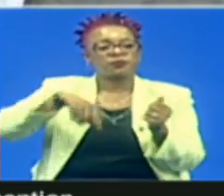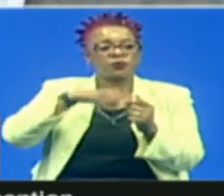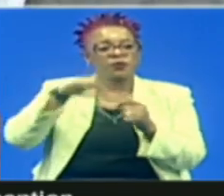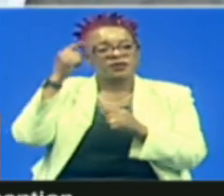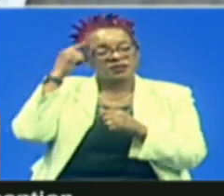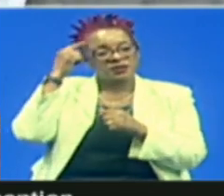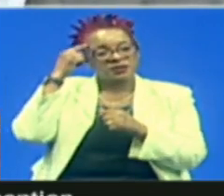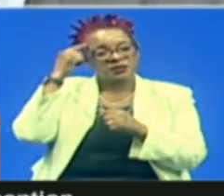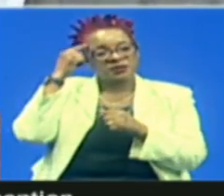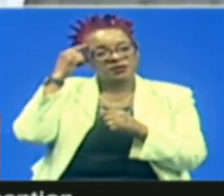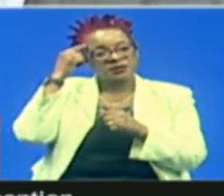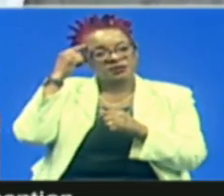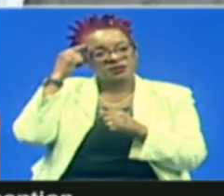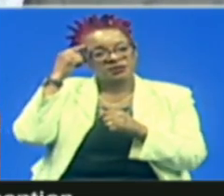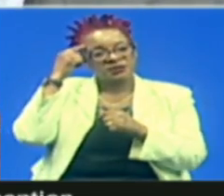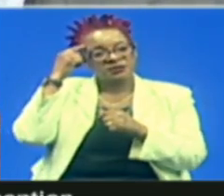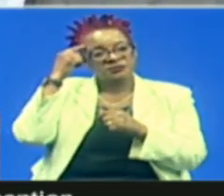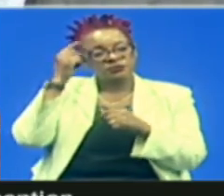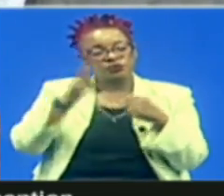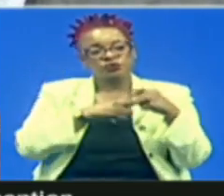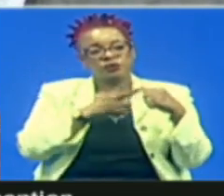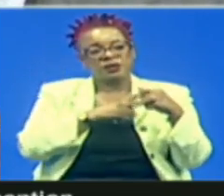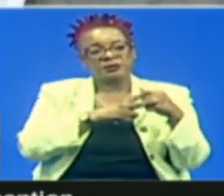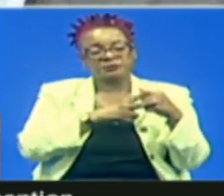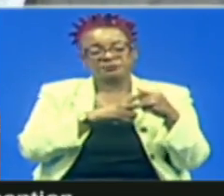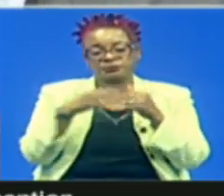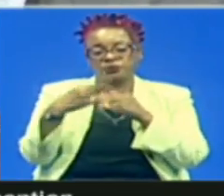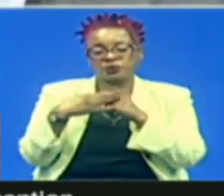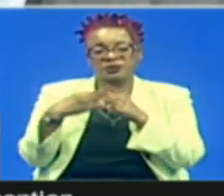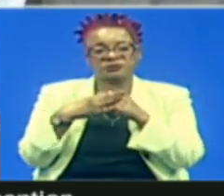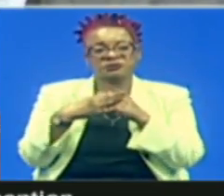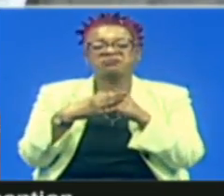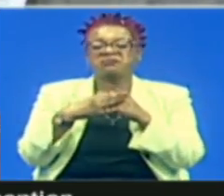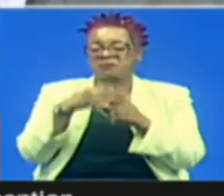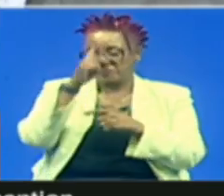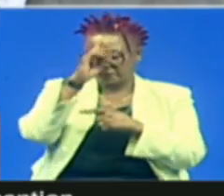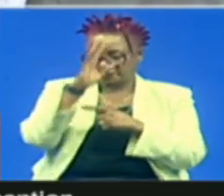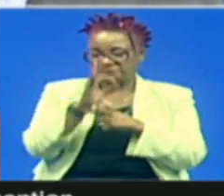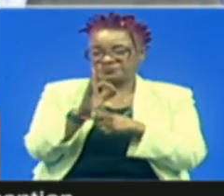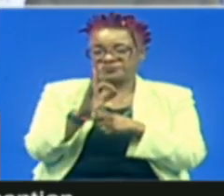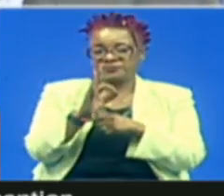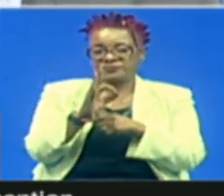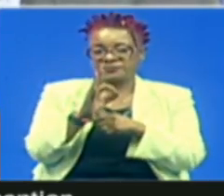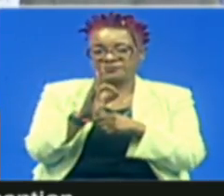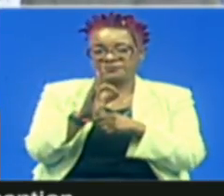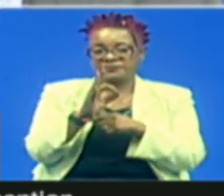the month of July and August are critical